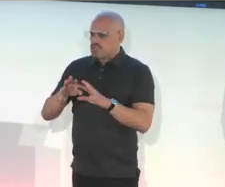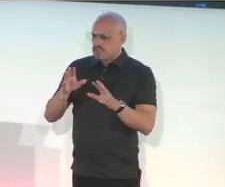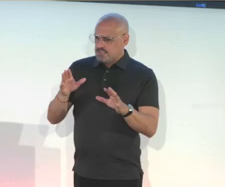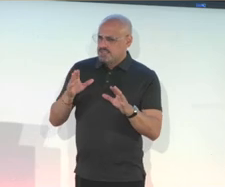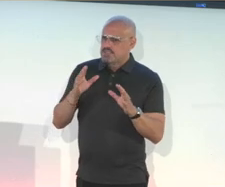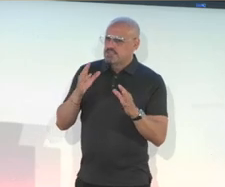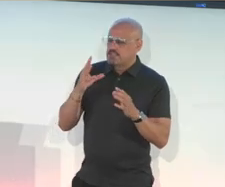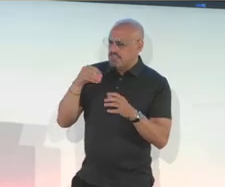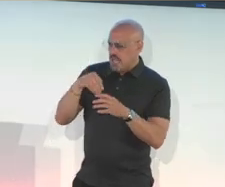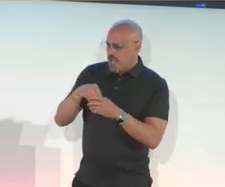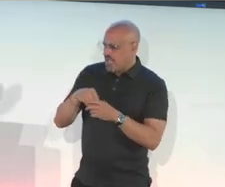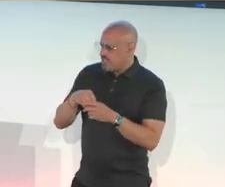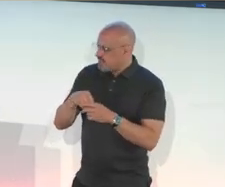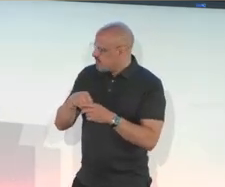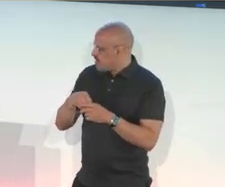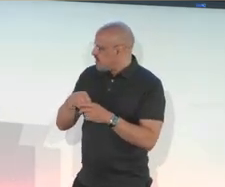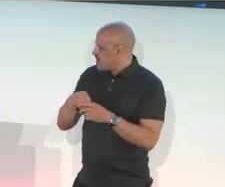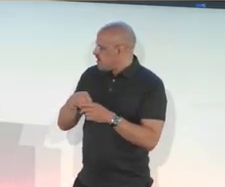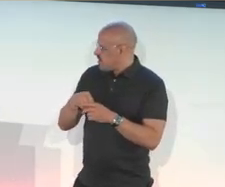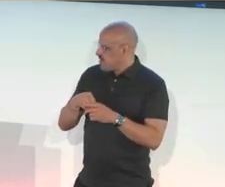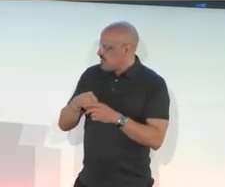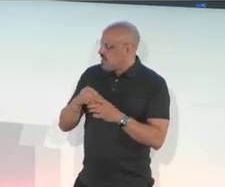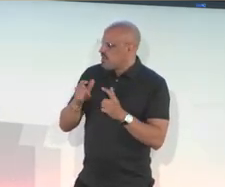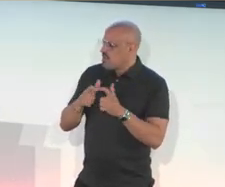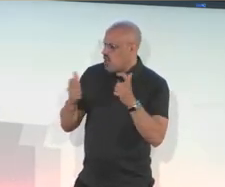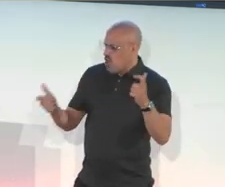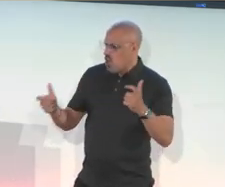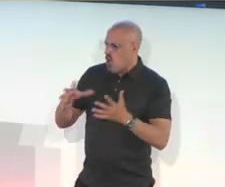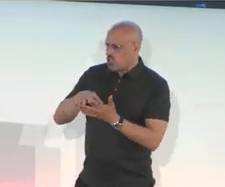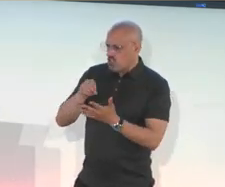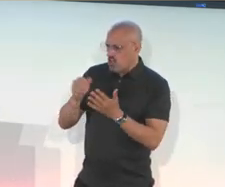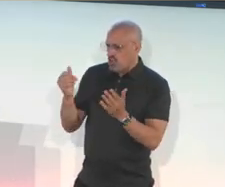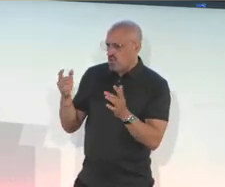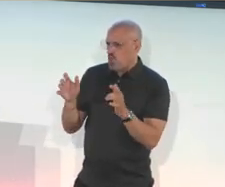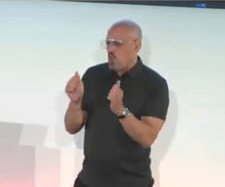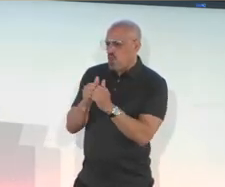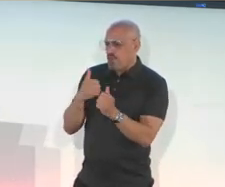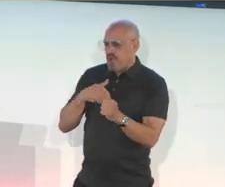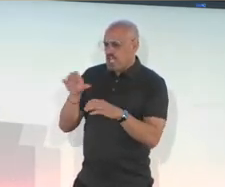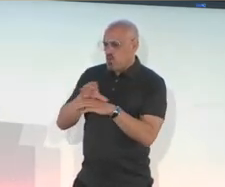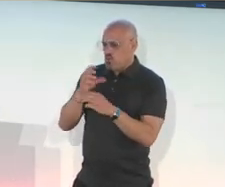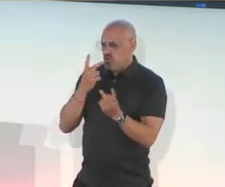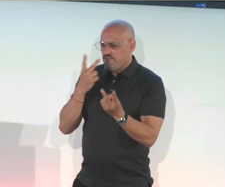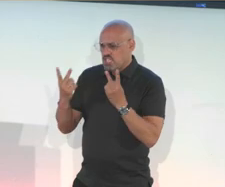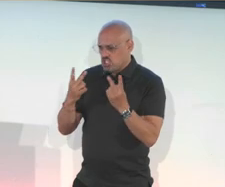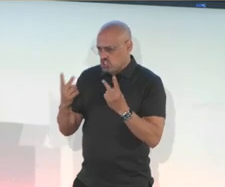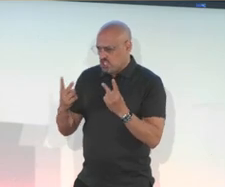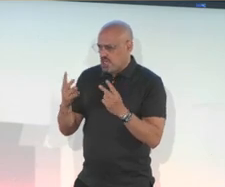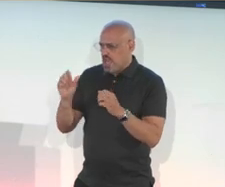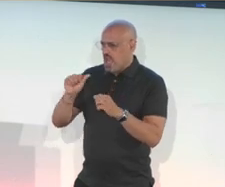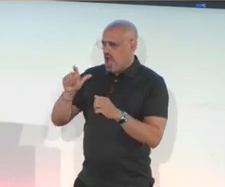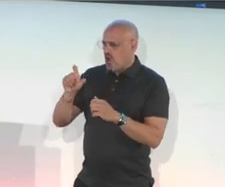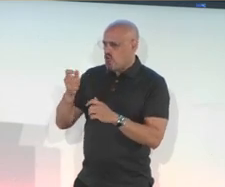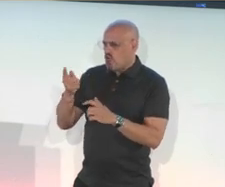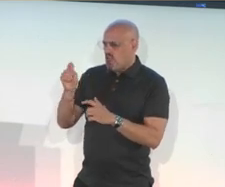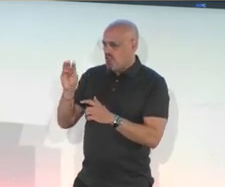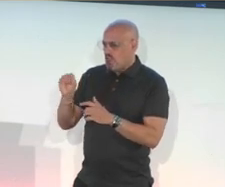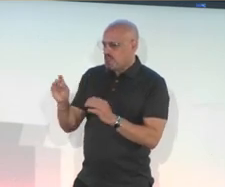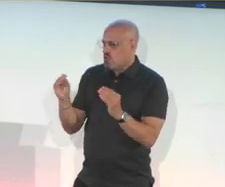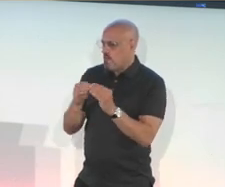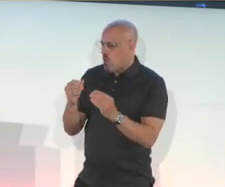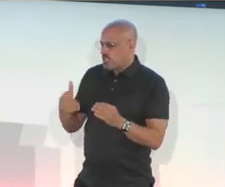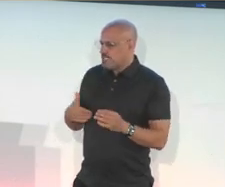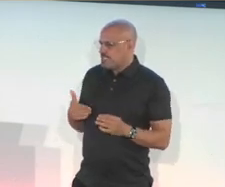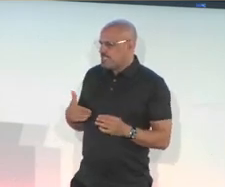models in along with my computer vision algorithms right. so that I can get more